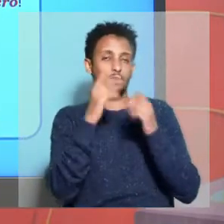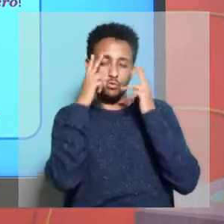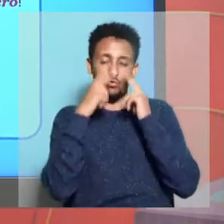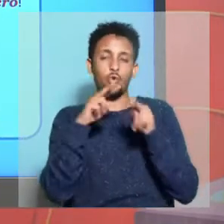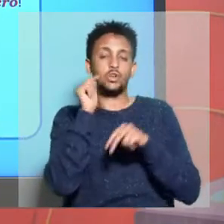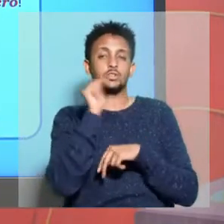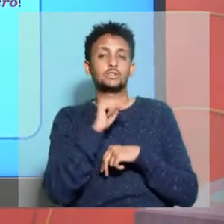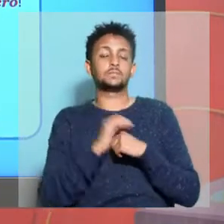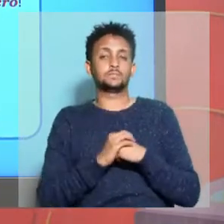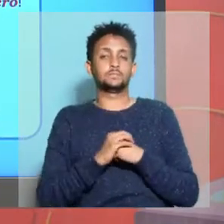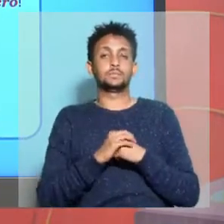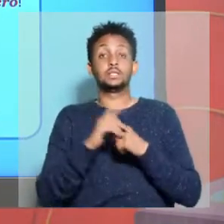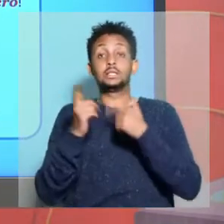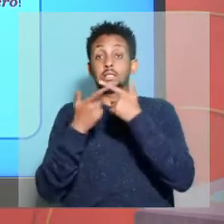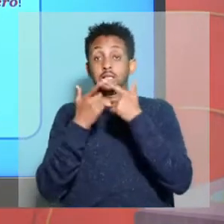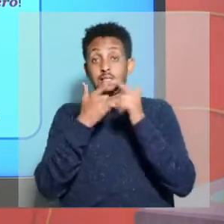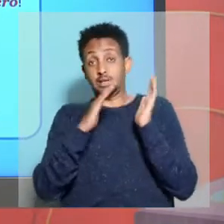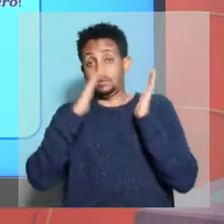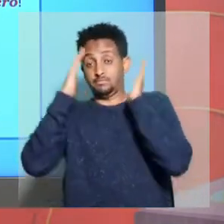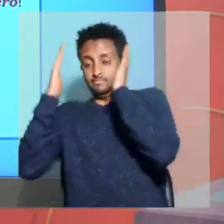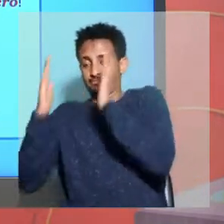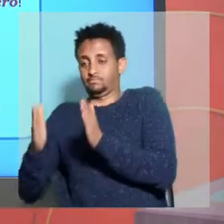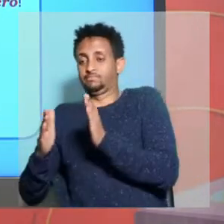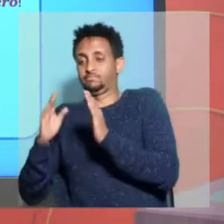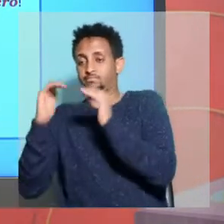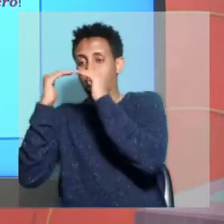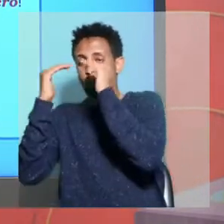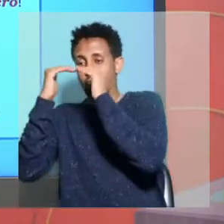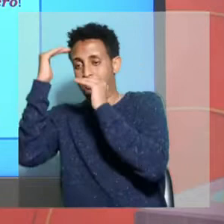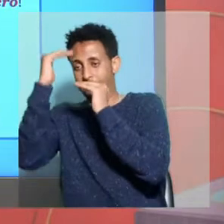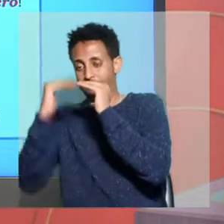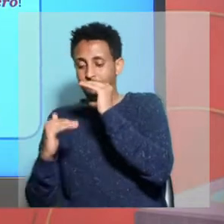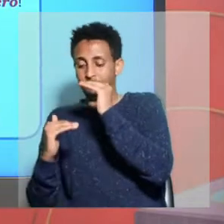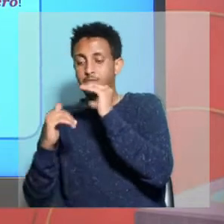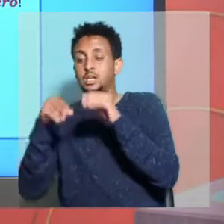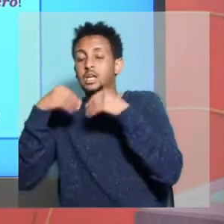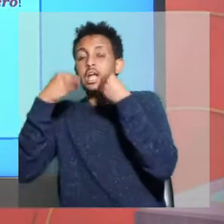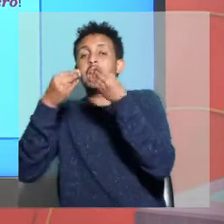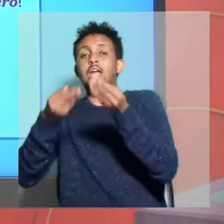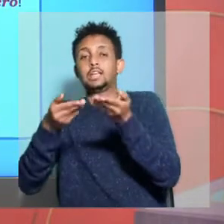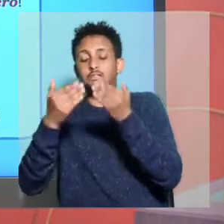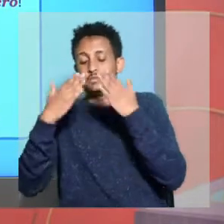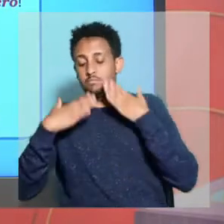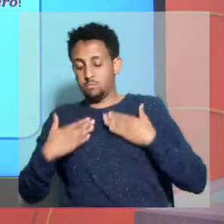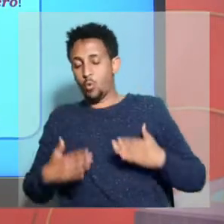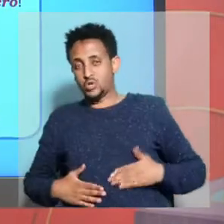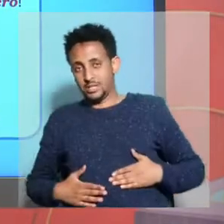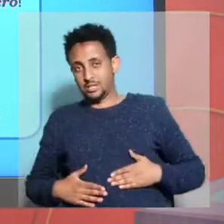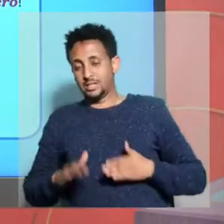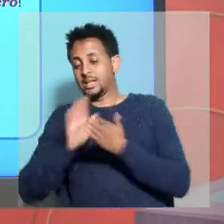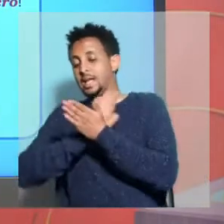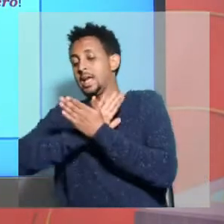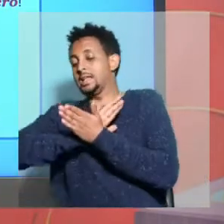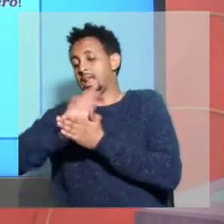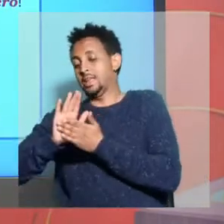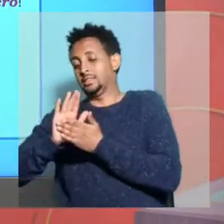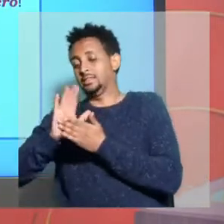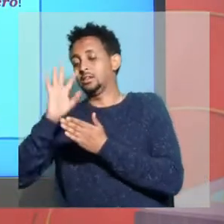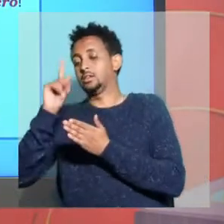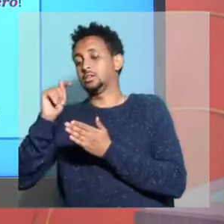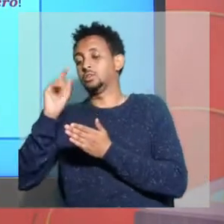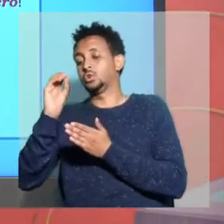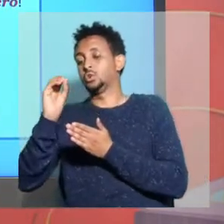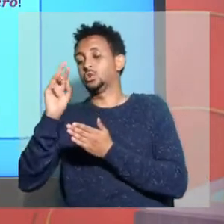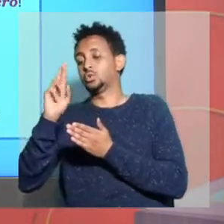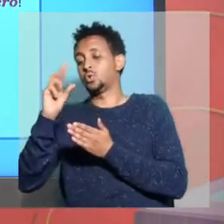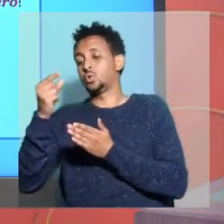focus on. And the second condition of equilibrium is on a given body, the net torque